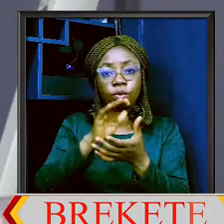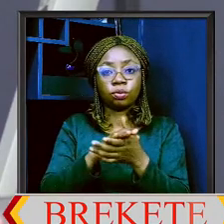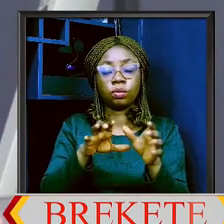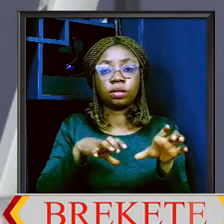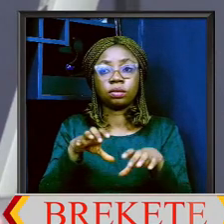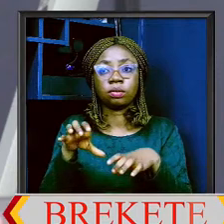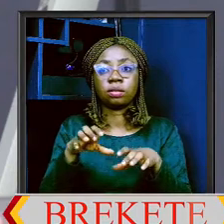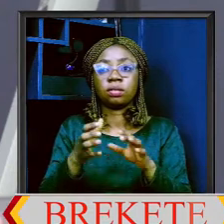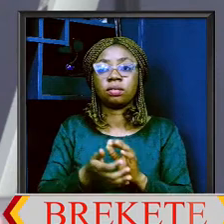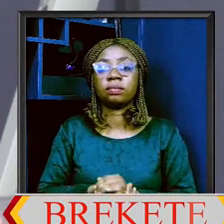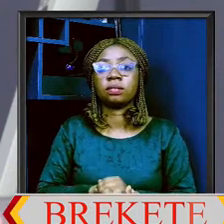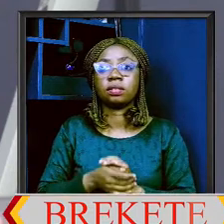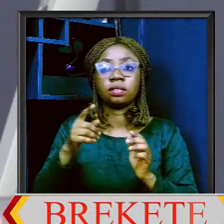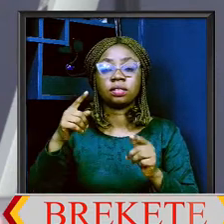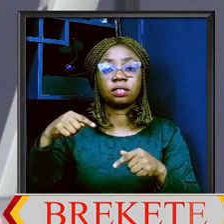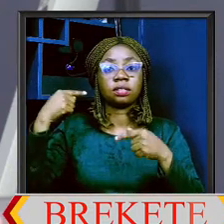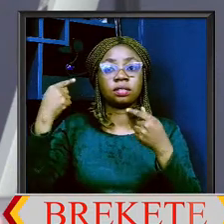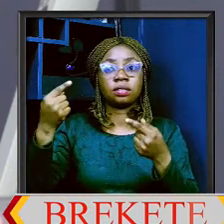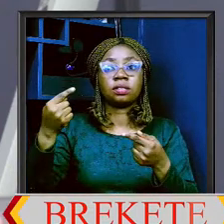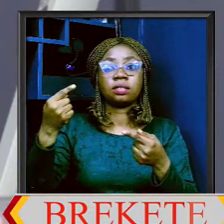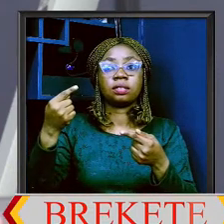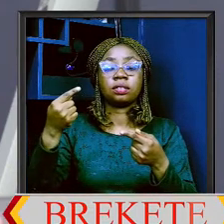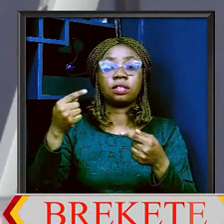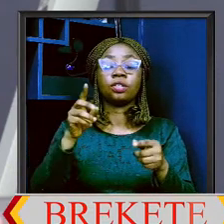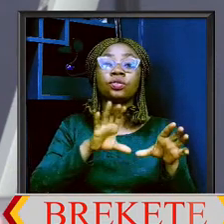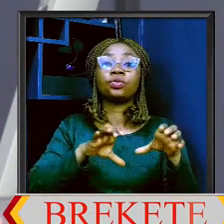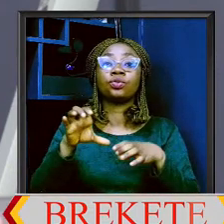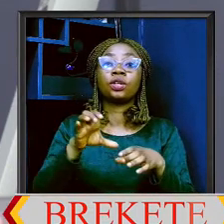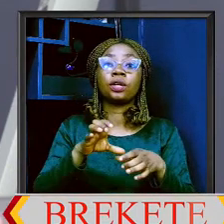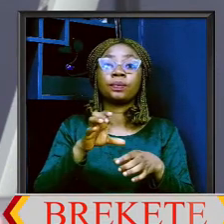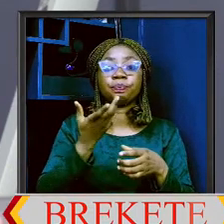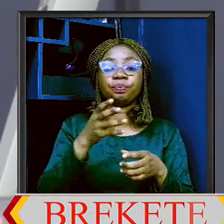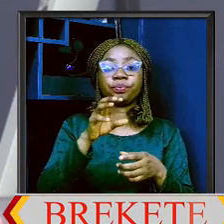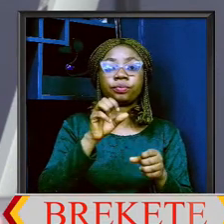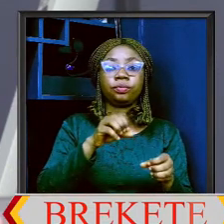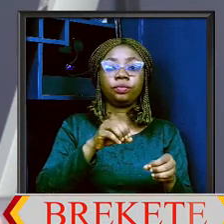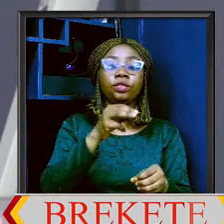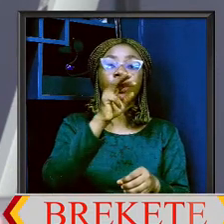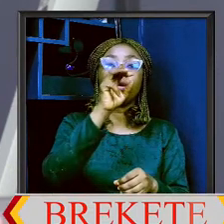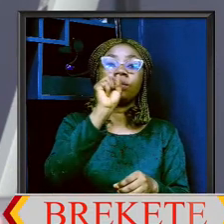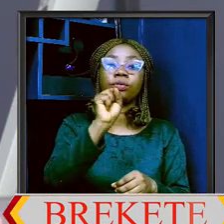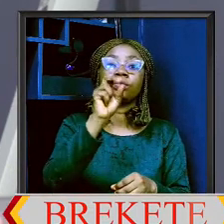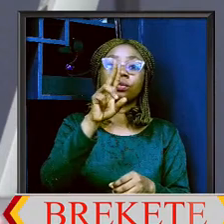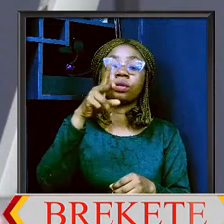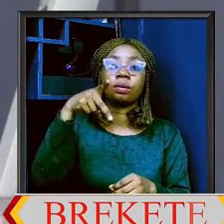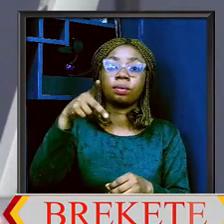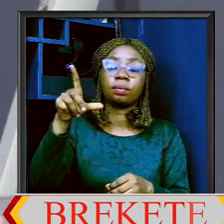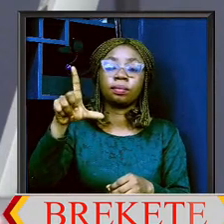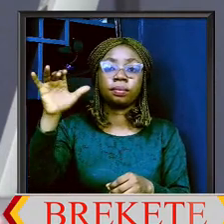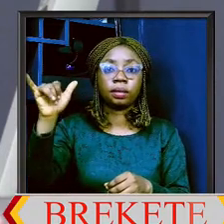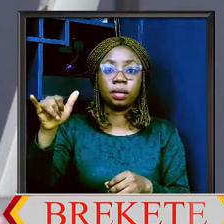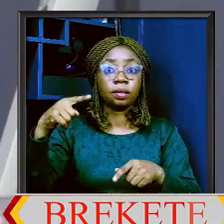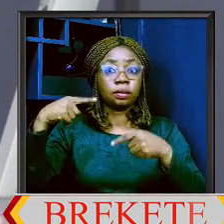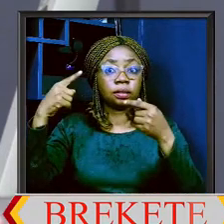since 2016 that he did this Supply he has not been doing anything